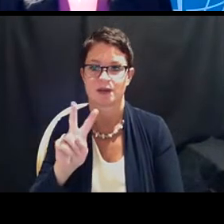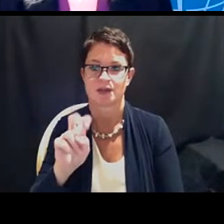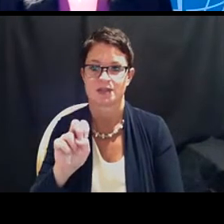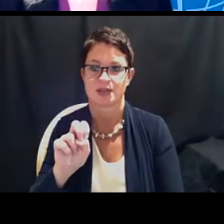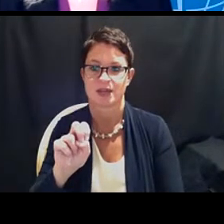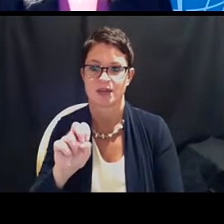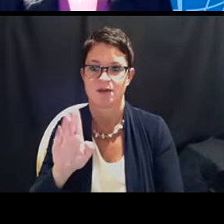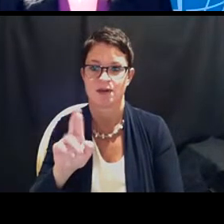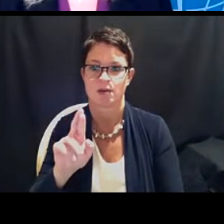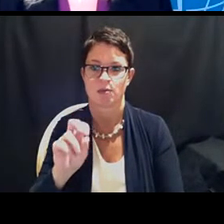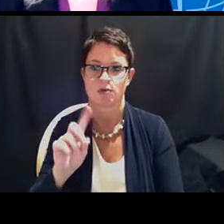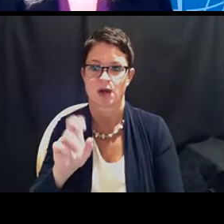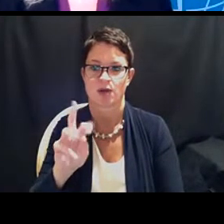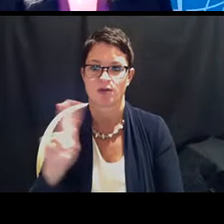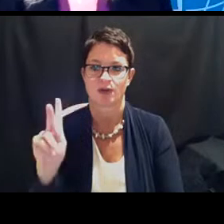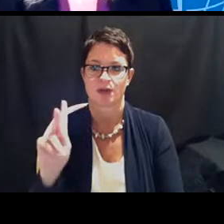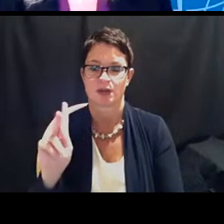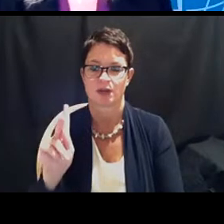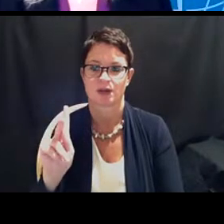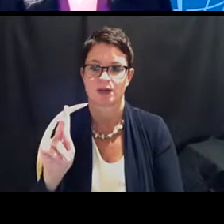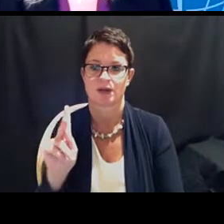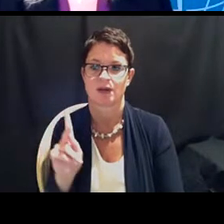Dave, do we have you out there?